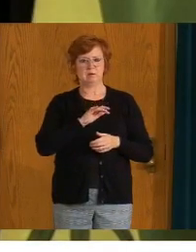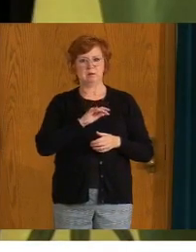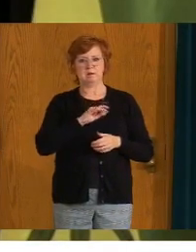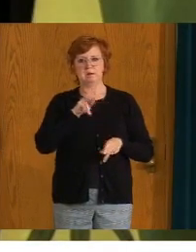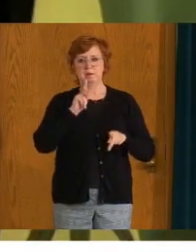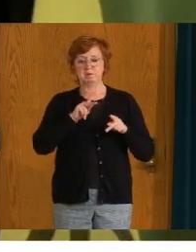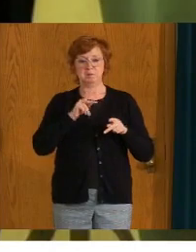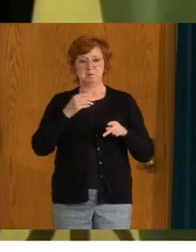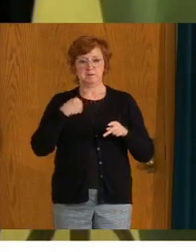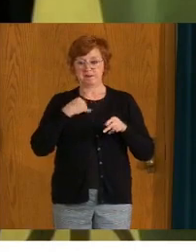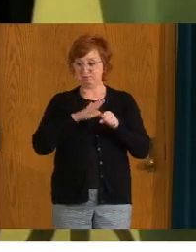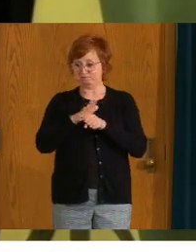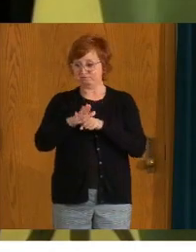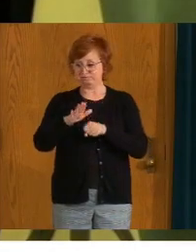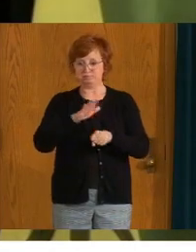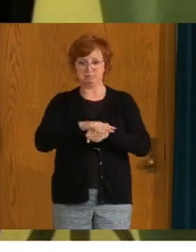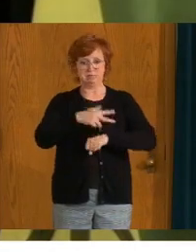our access